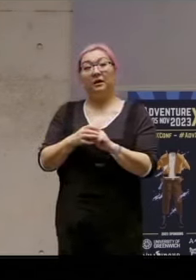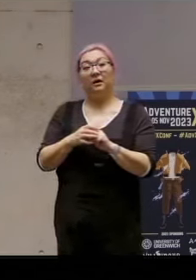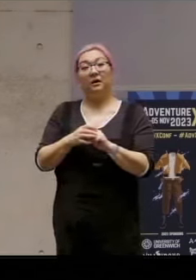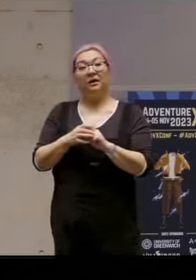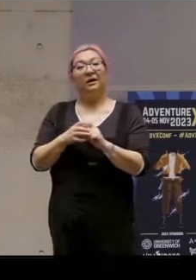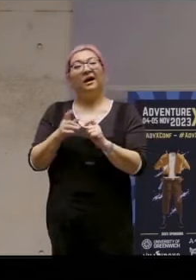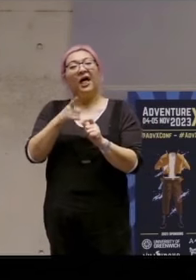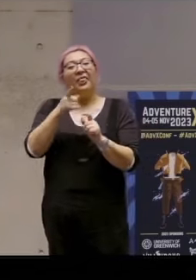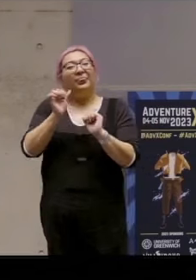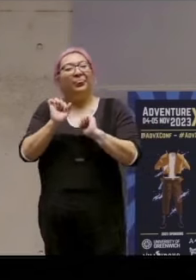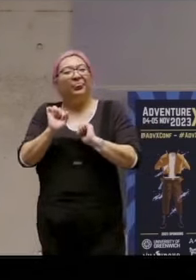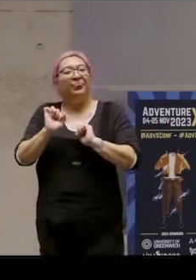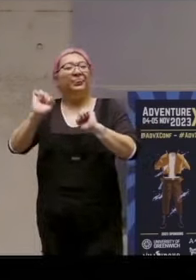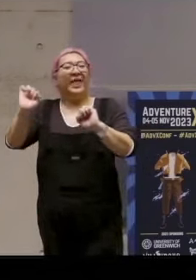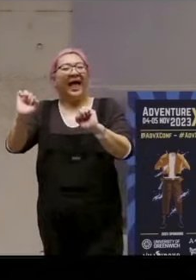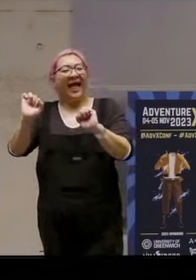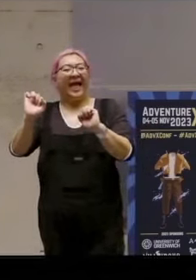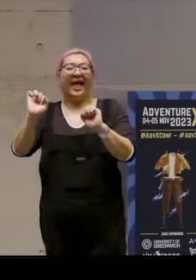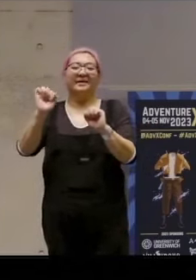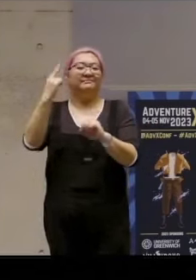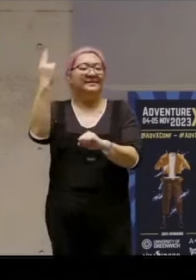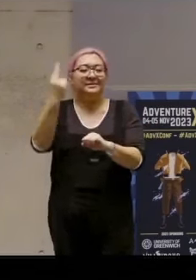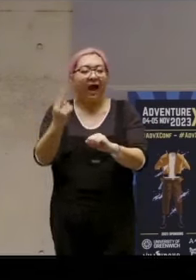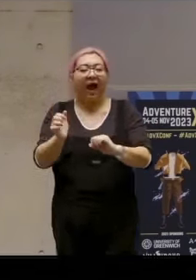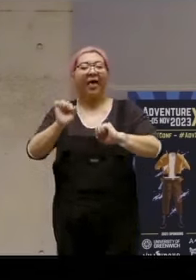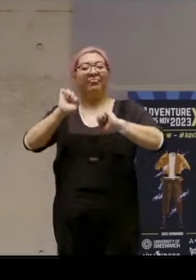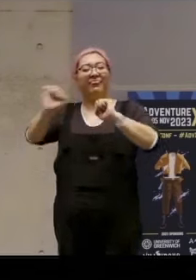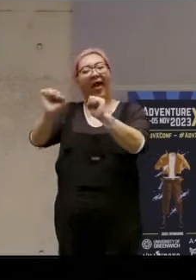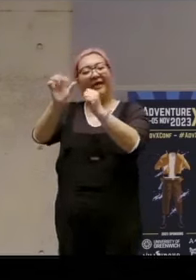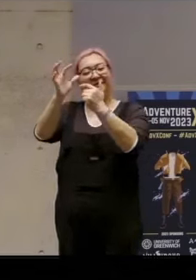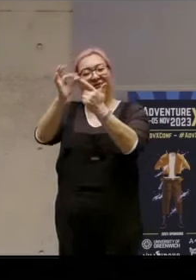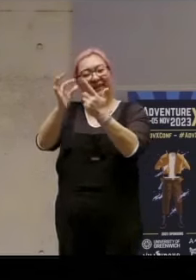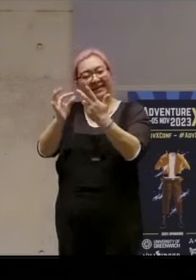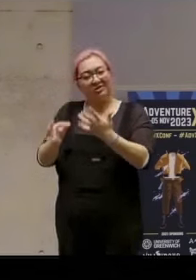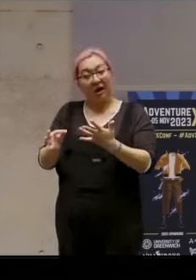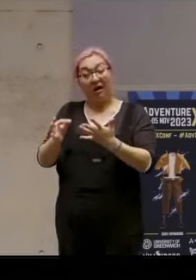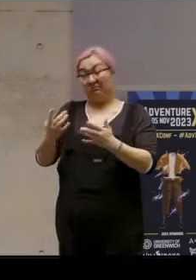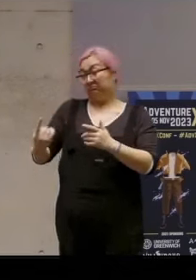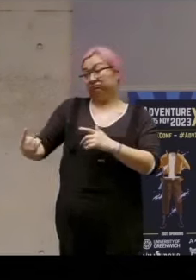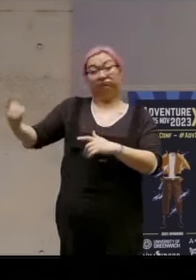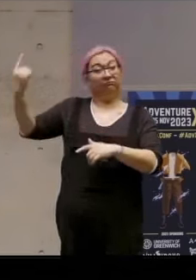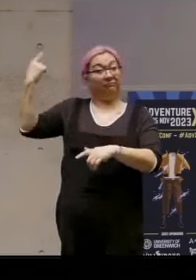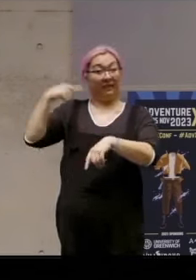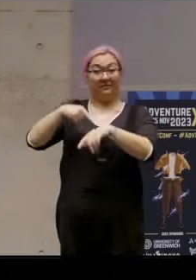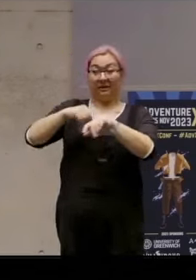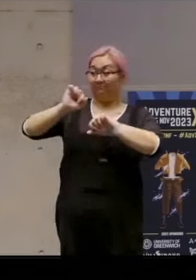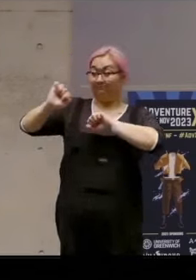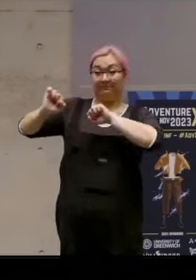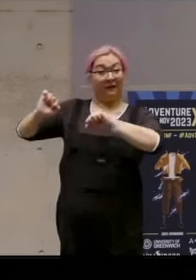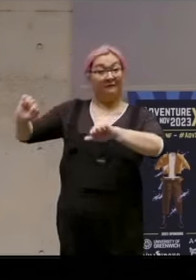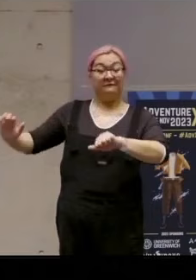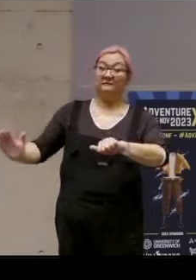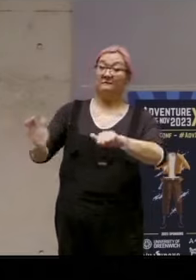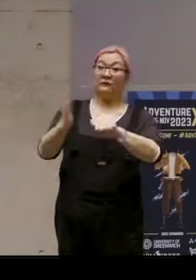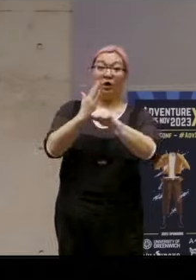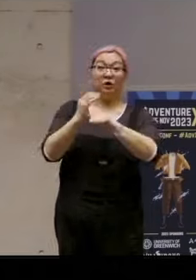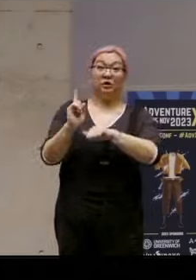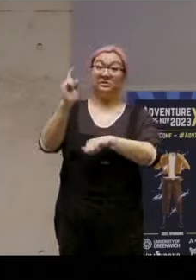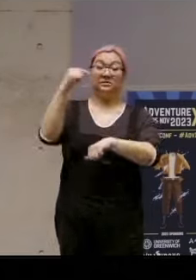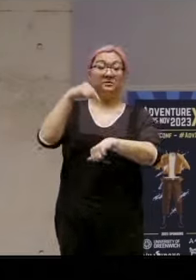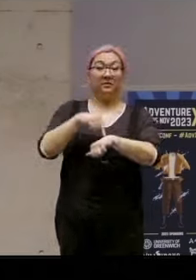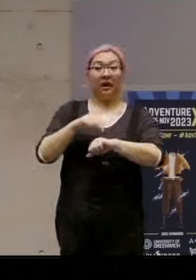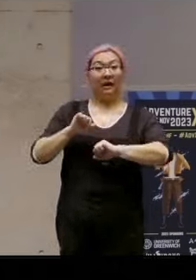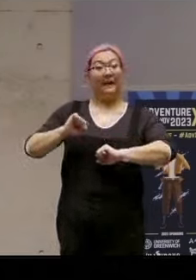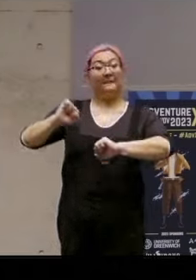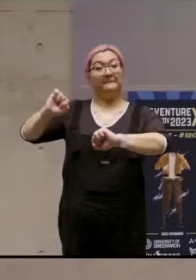pioneers are still around, still strong, and guiding newcomers. Yeah. Just like you said, they paved the way for the big